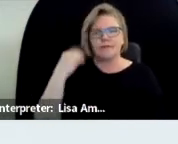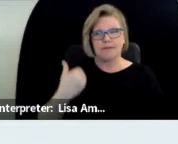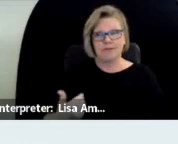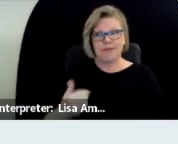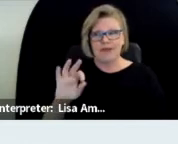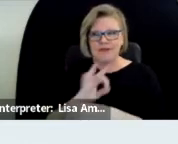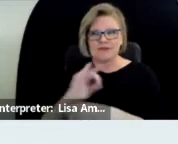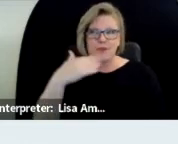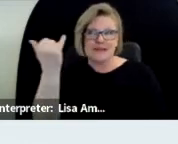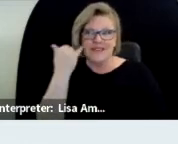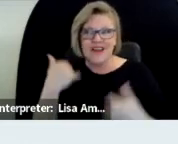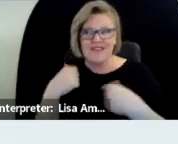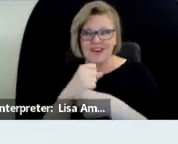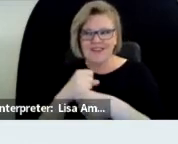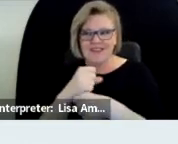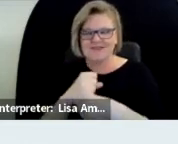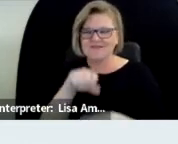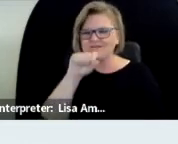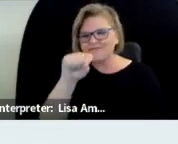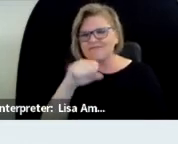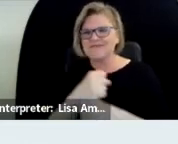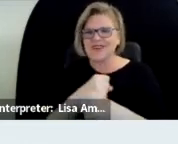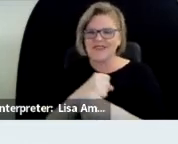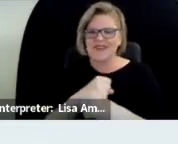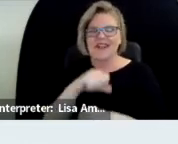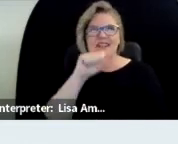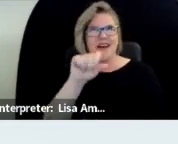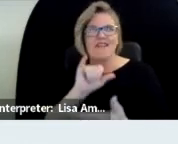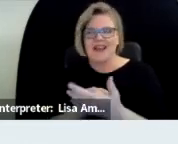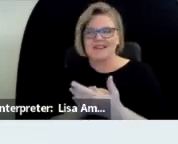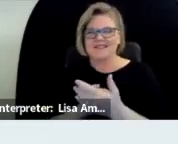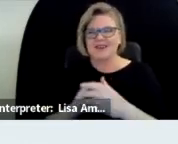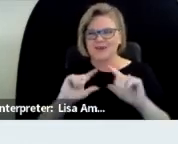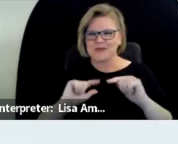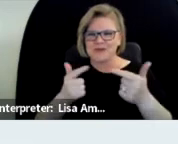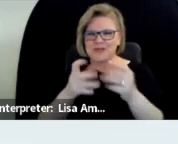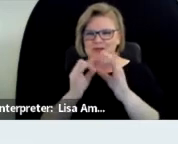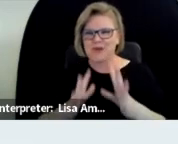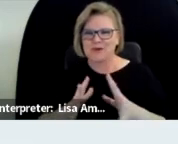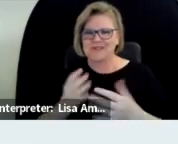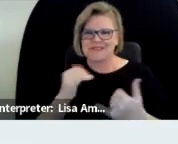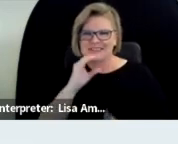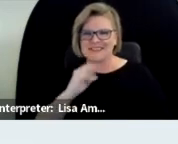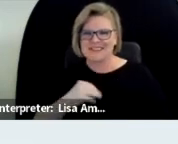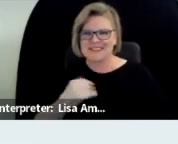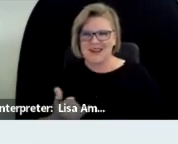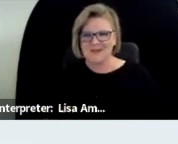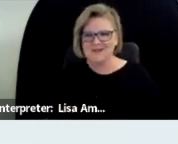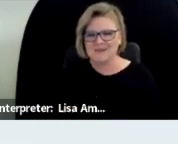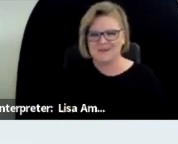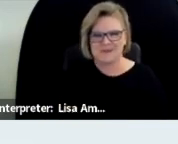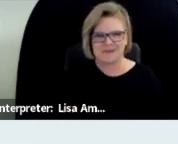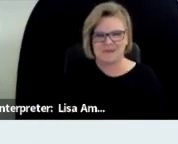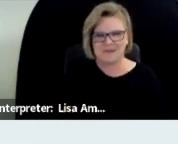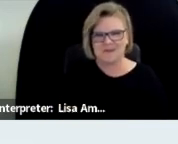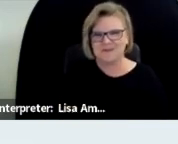have coffee. I like coffee. I've grown very fond of lattes. I don't use them compulsively. I don't